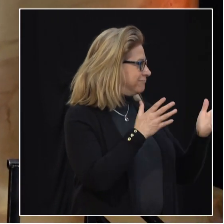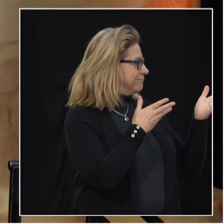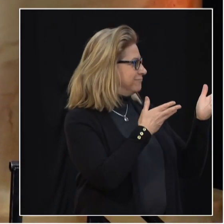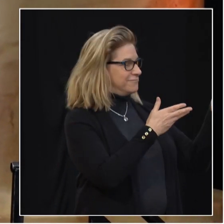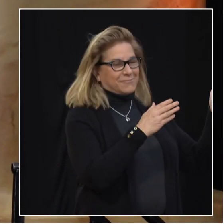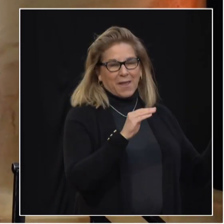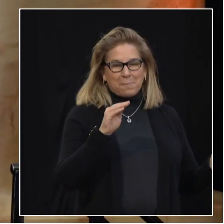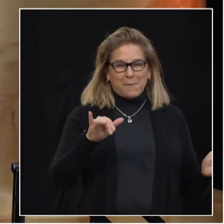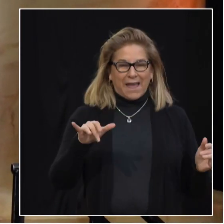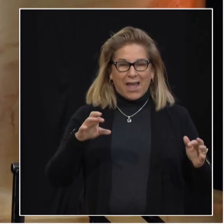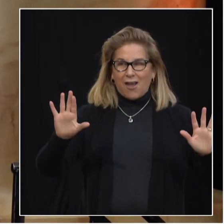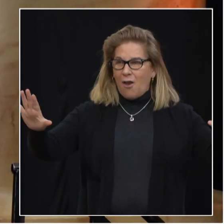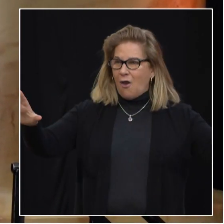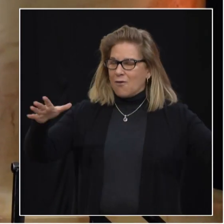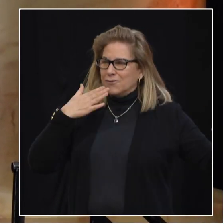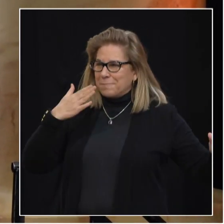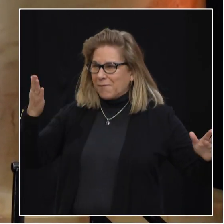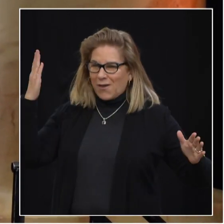Well, good morning, everybody.